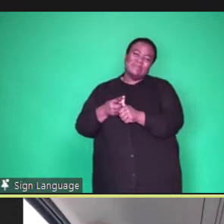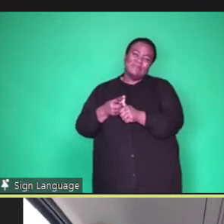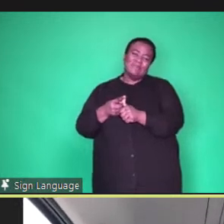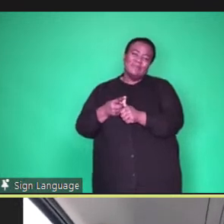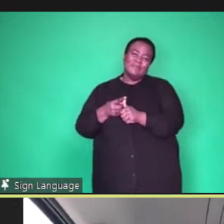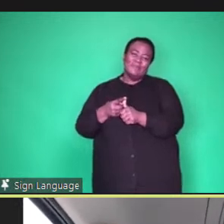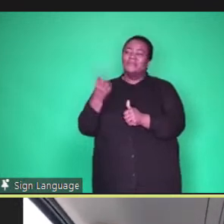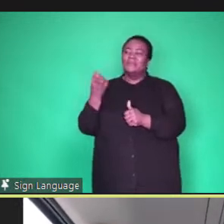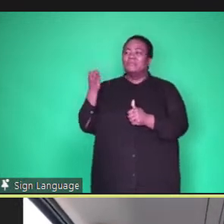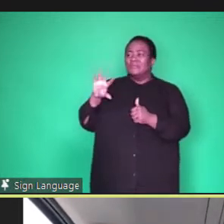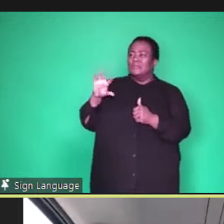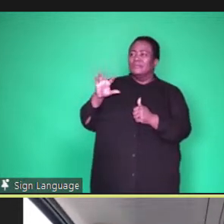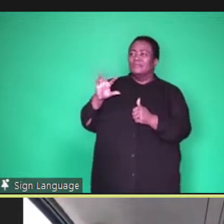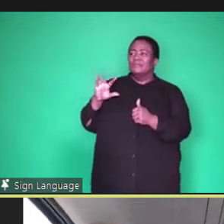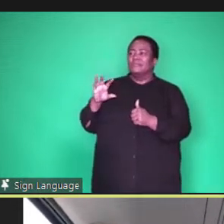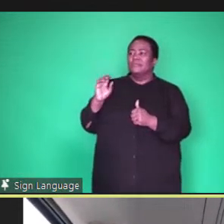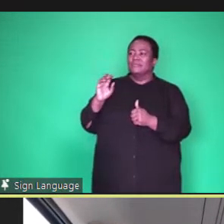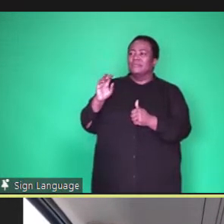next slide.